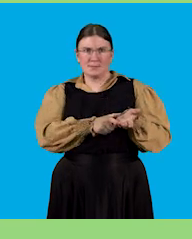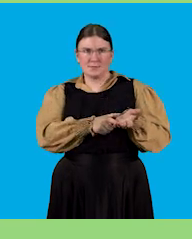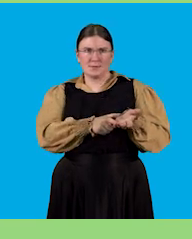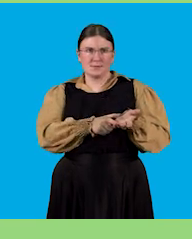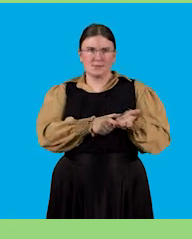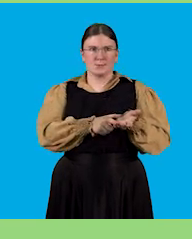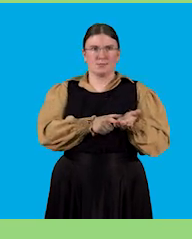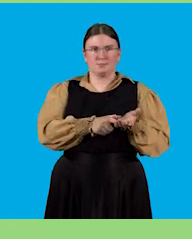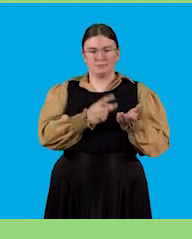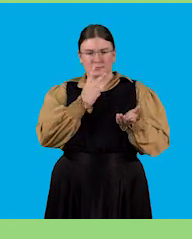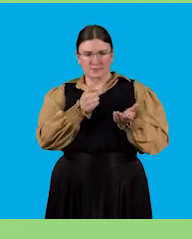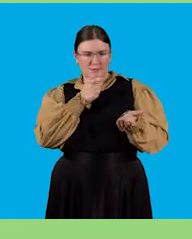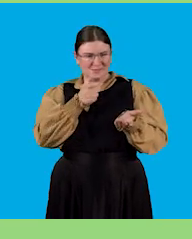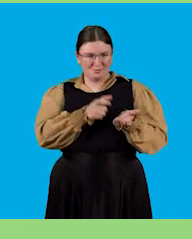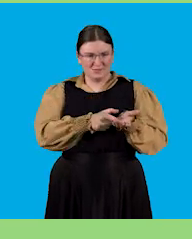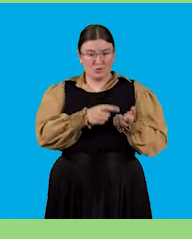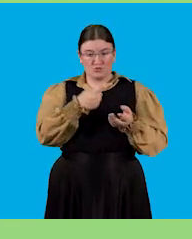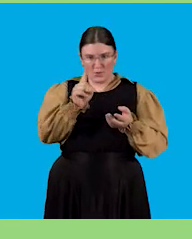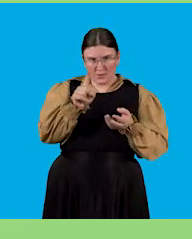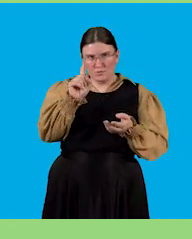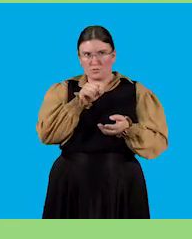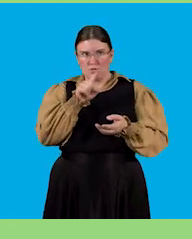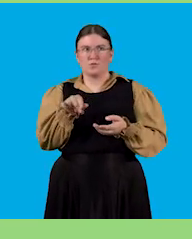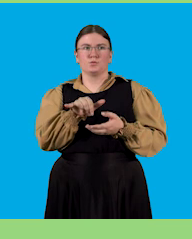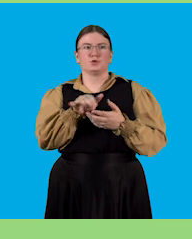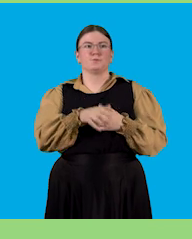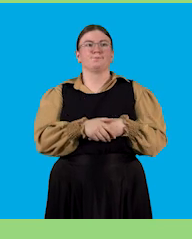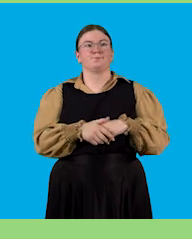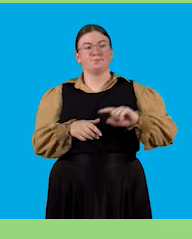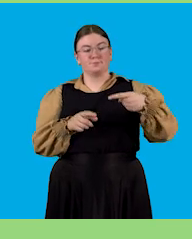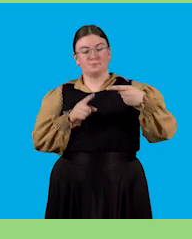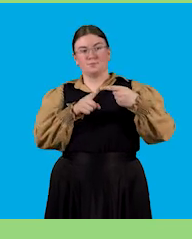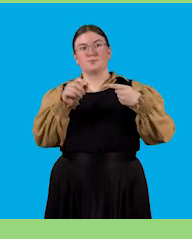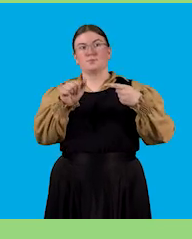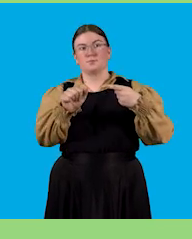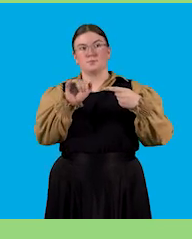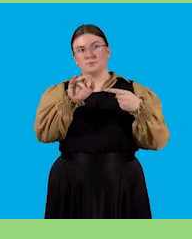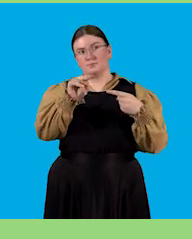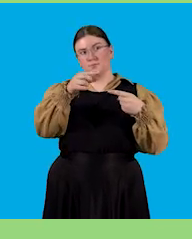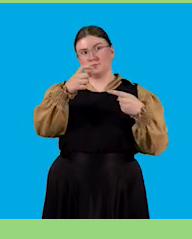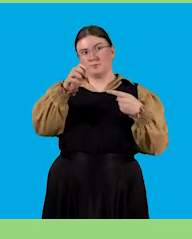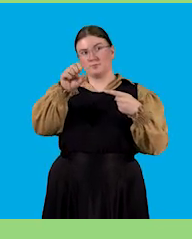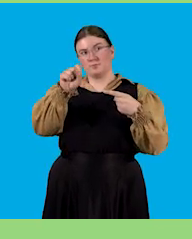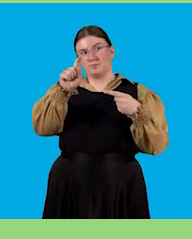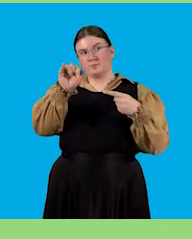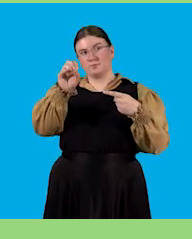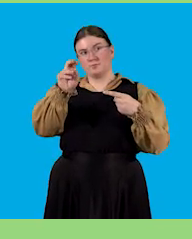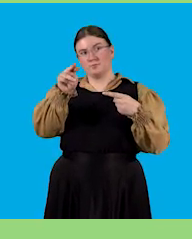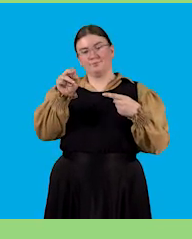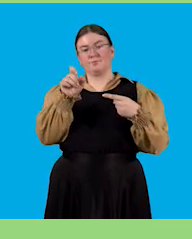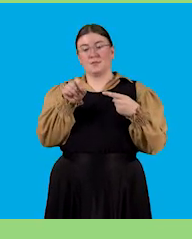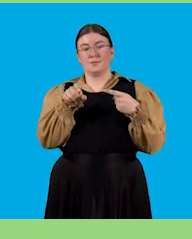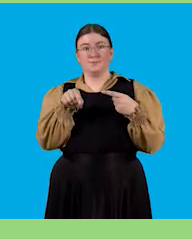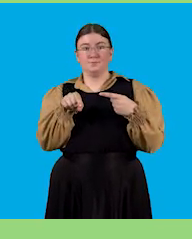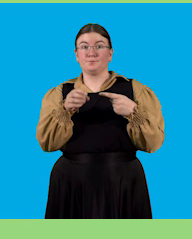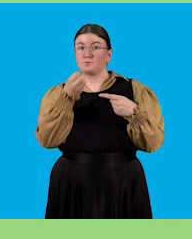at which statement is incorrect. So A, we have the word ingestion. It states that